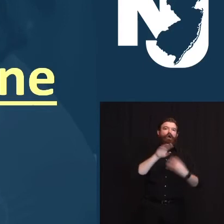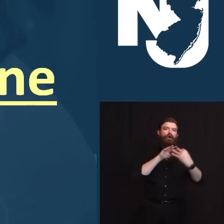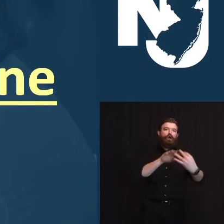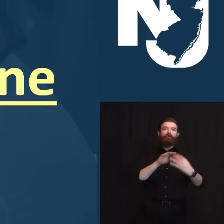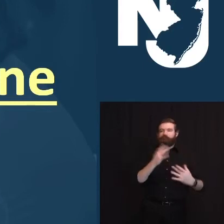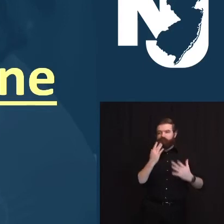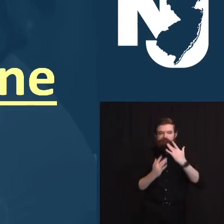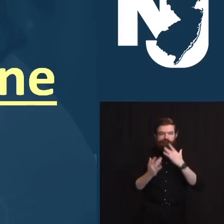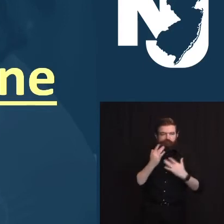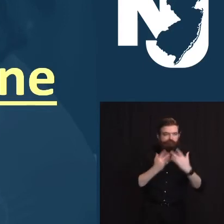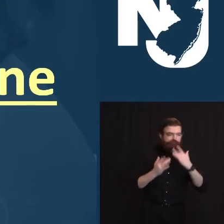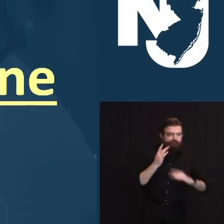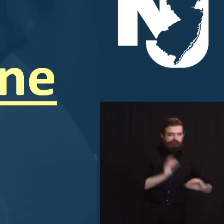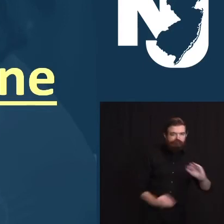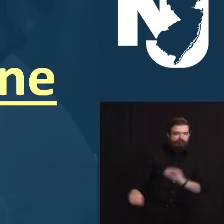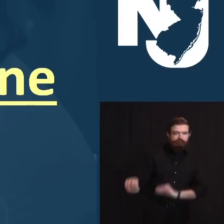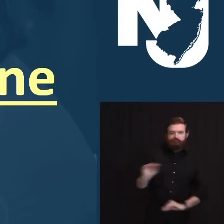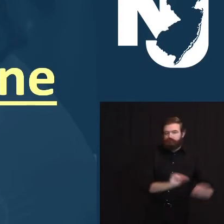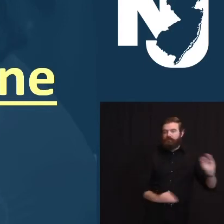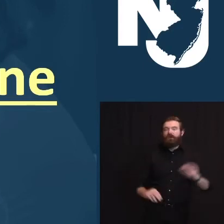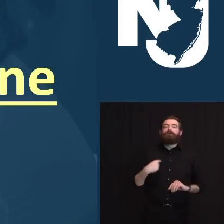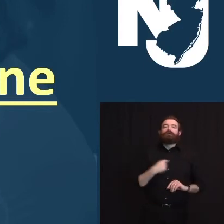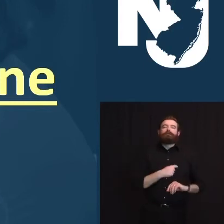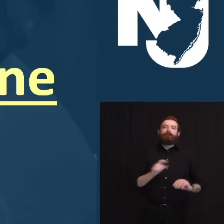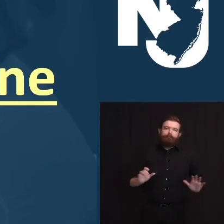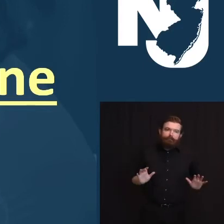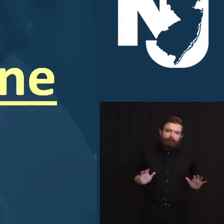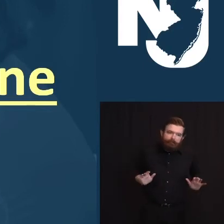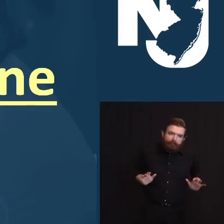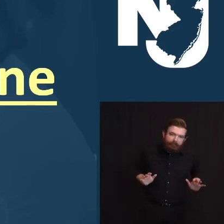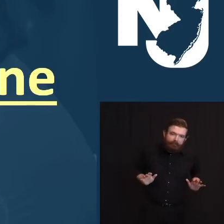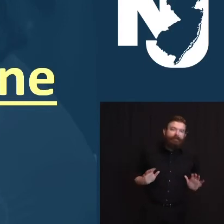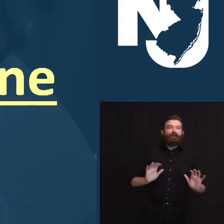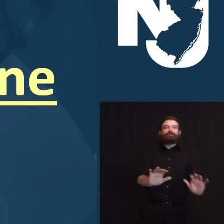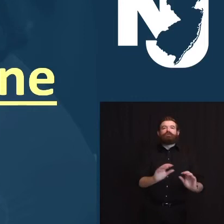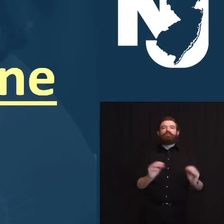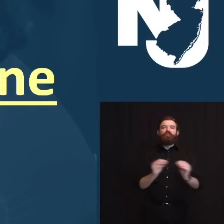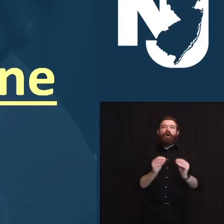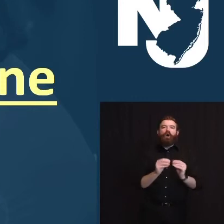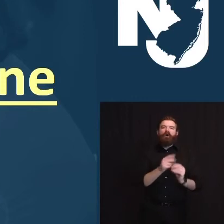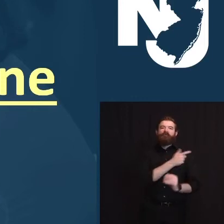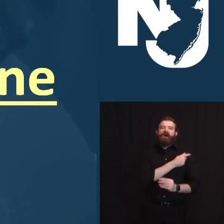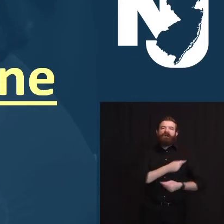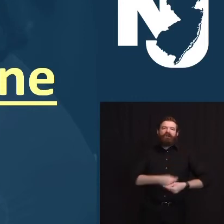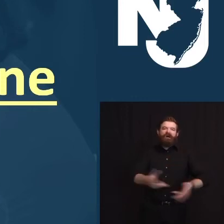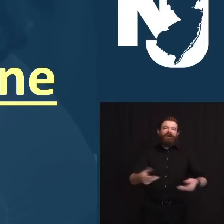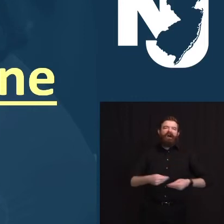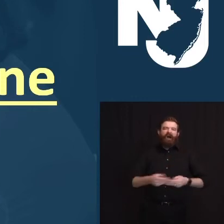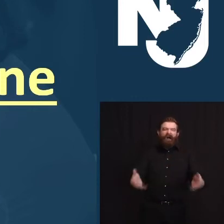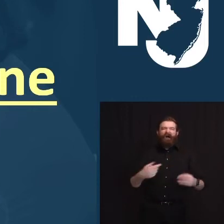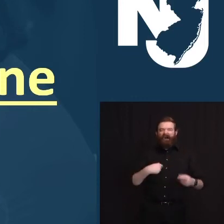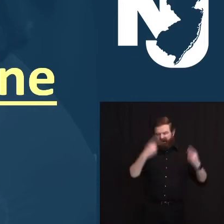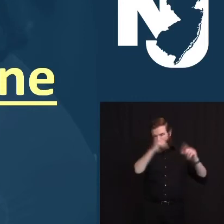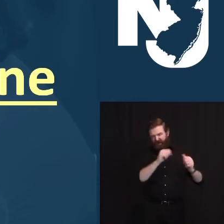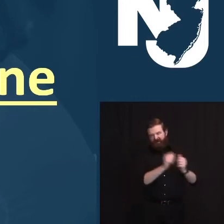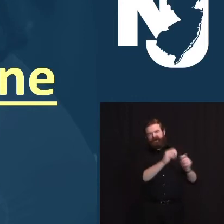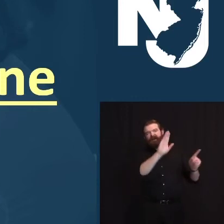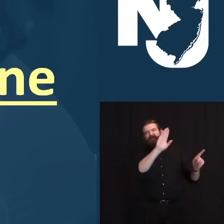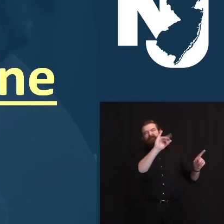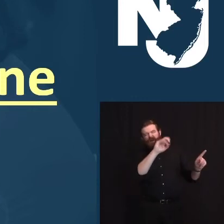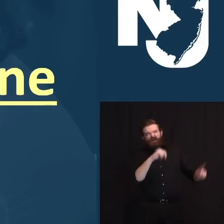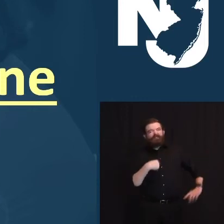greatest logistical challenges in American history. We stand with them on both principles. I have complete faith that the